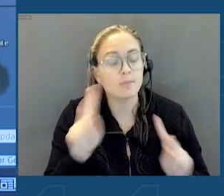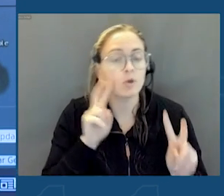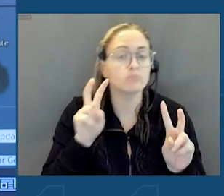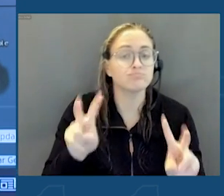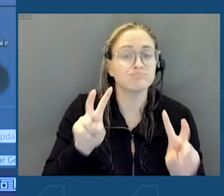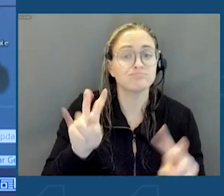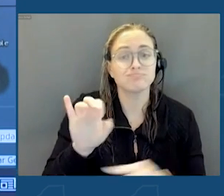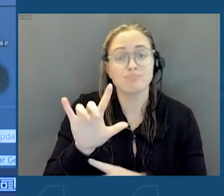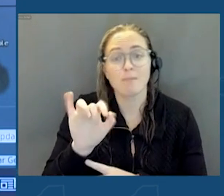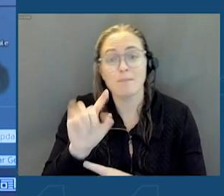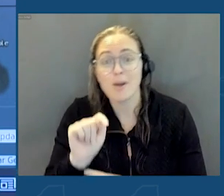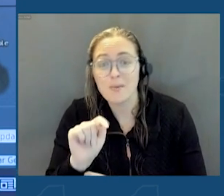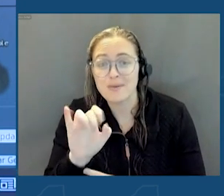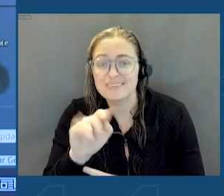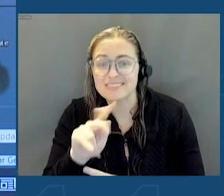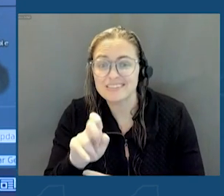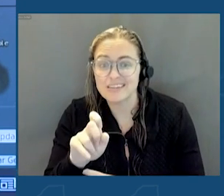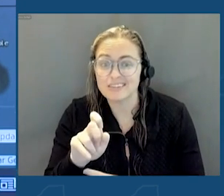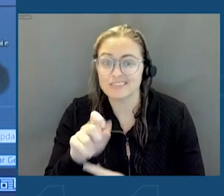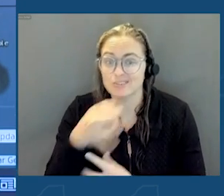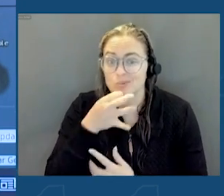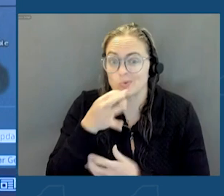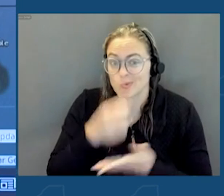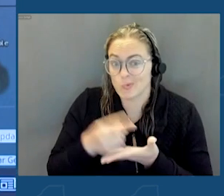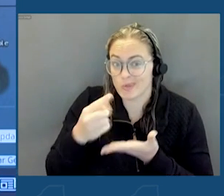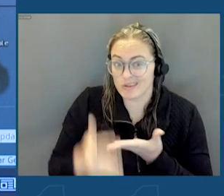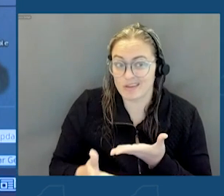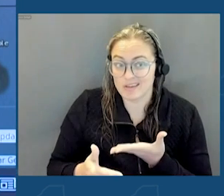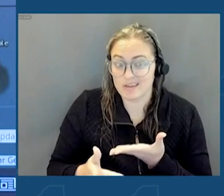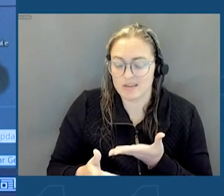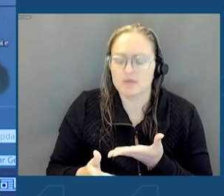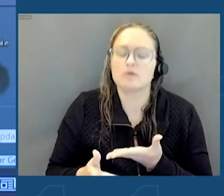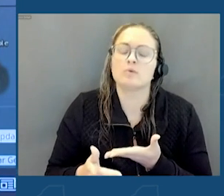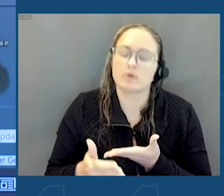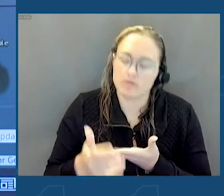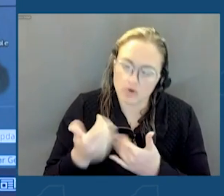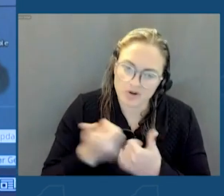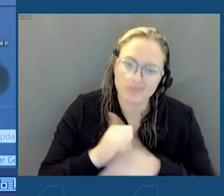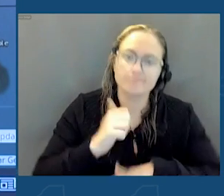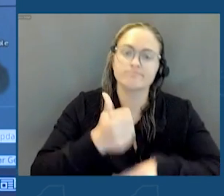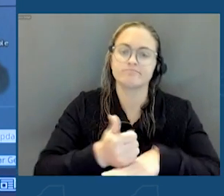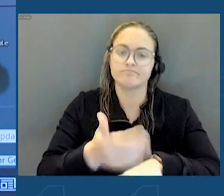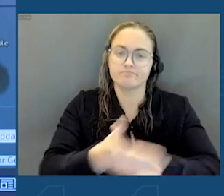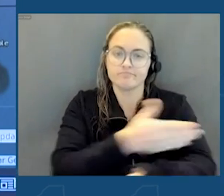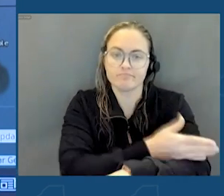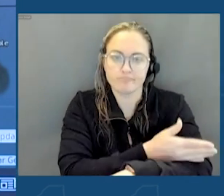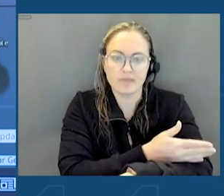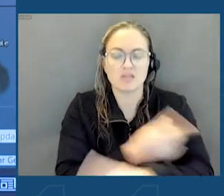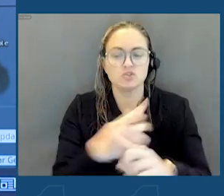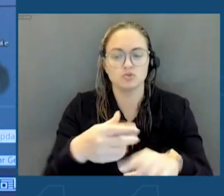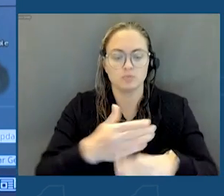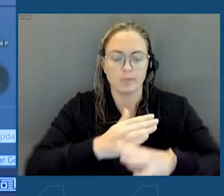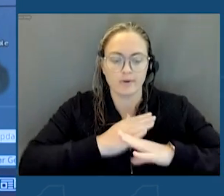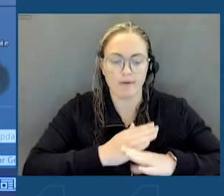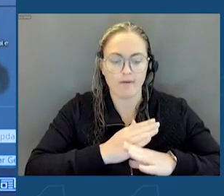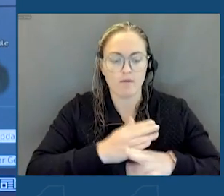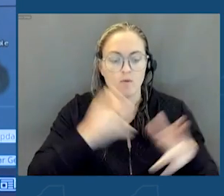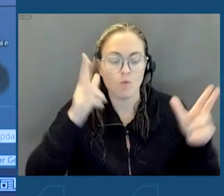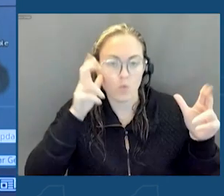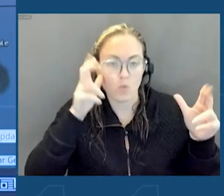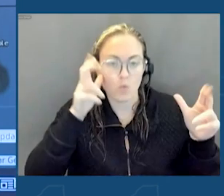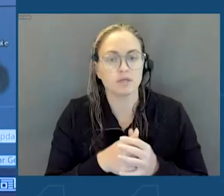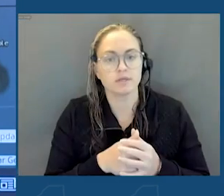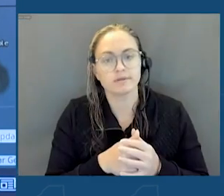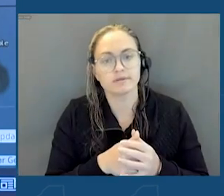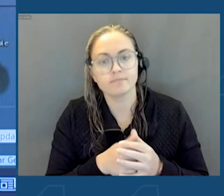Stakes this weekend, so let me give a report on that. We have instituted enhanced measures to protect the horses, the riders, and the